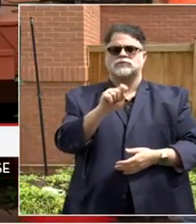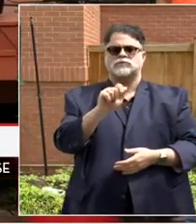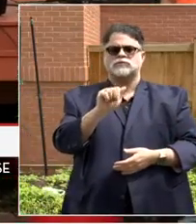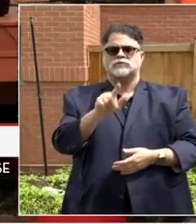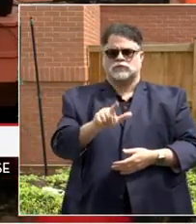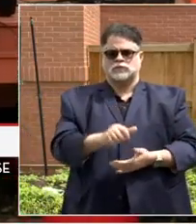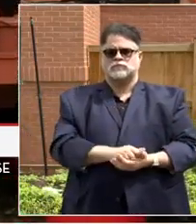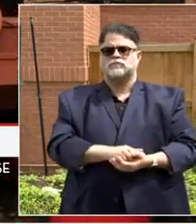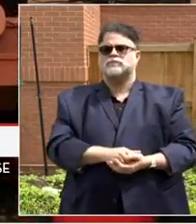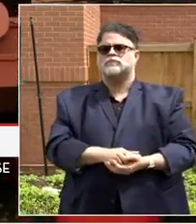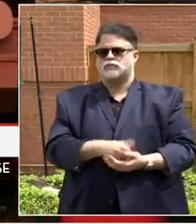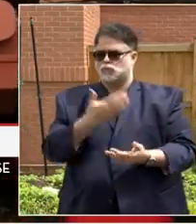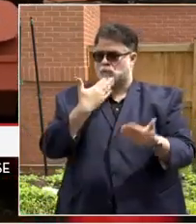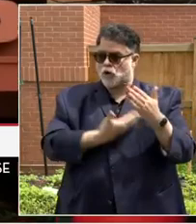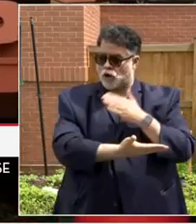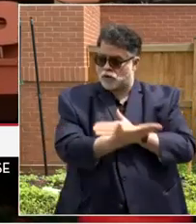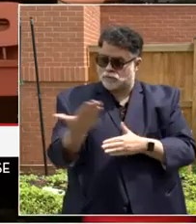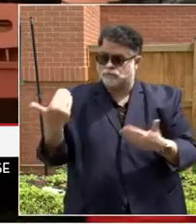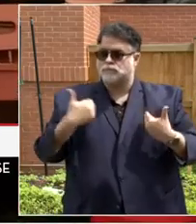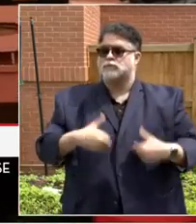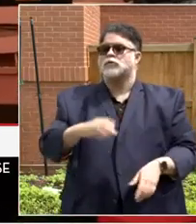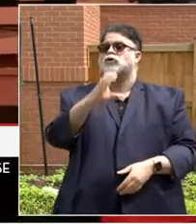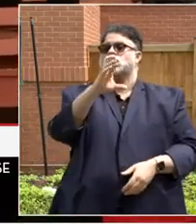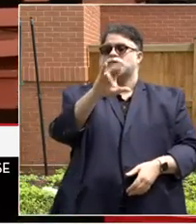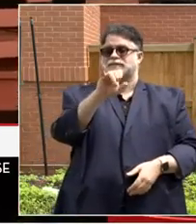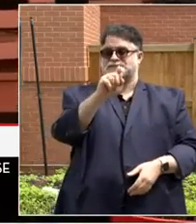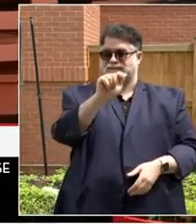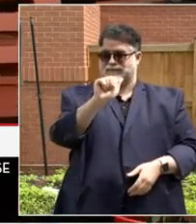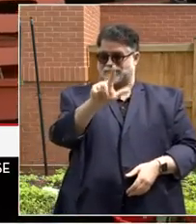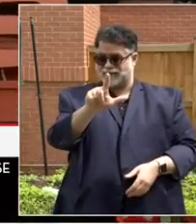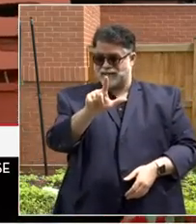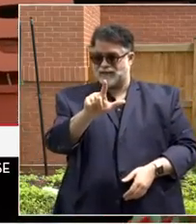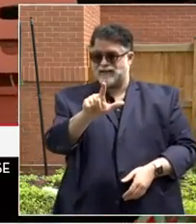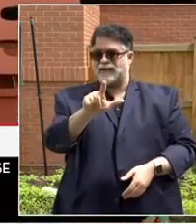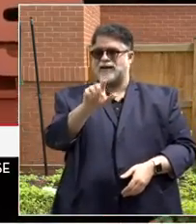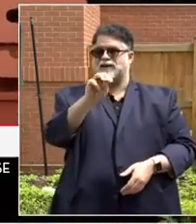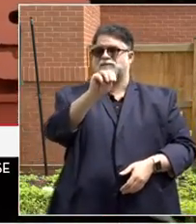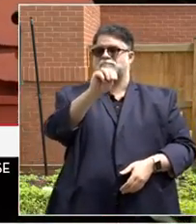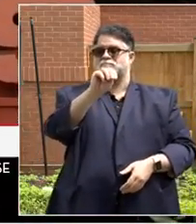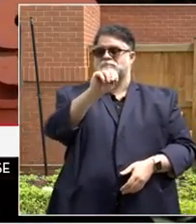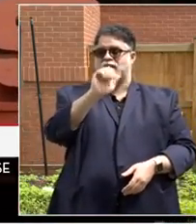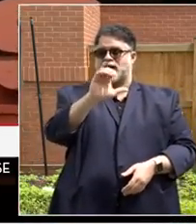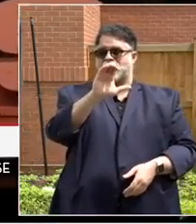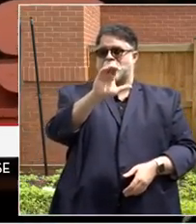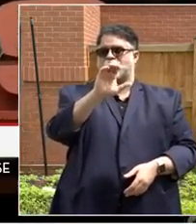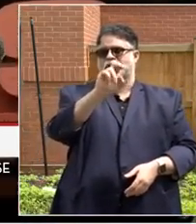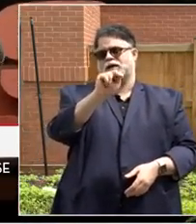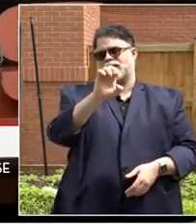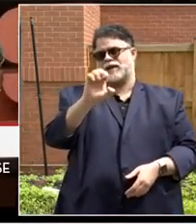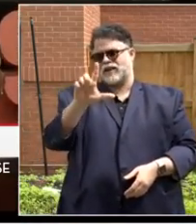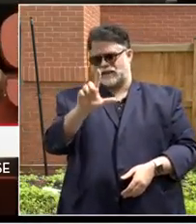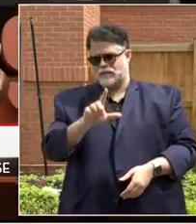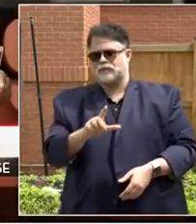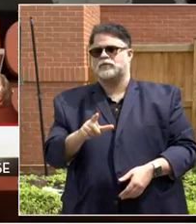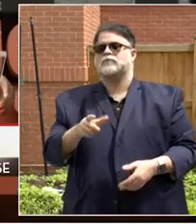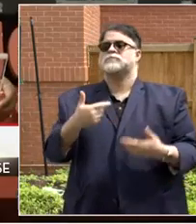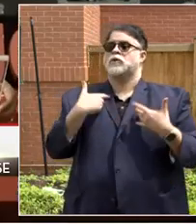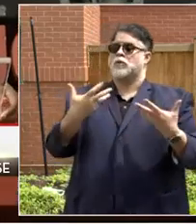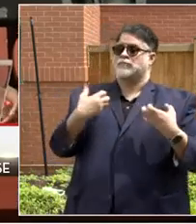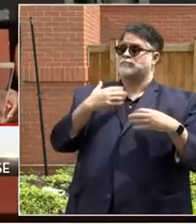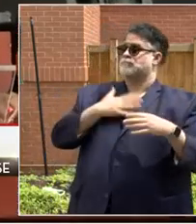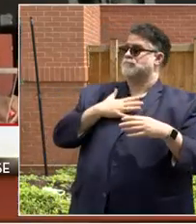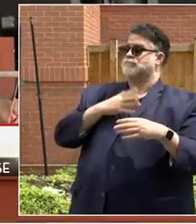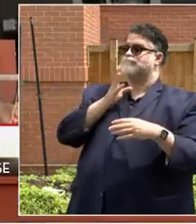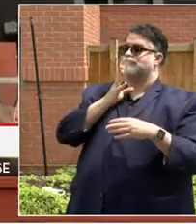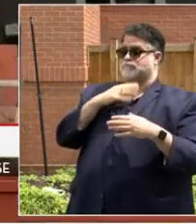Good morning, everyone. My name is Crystal McNeil. Today is a hard day for me and my family. My son got taken